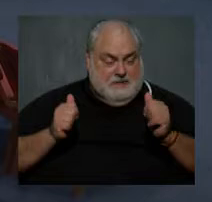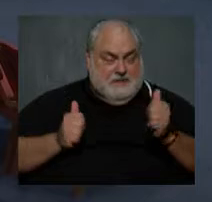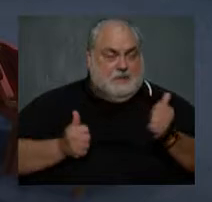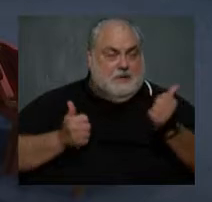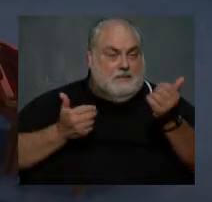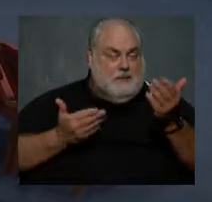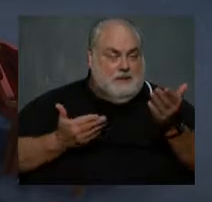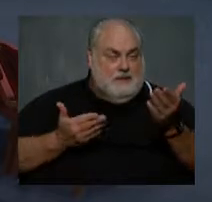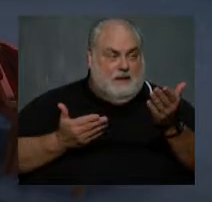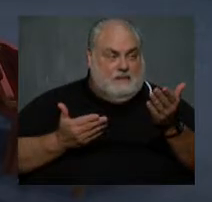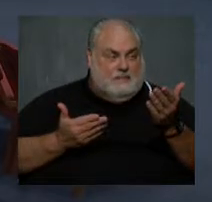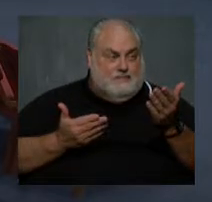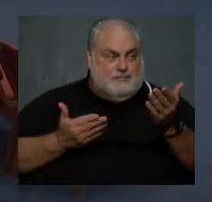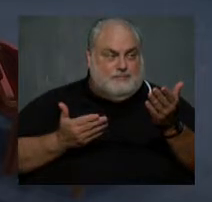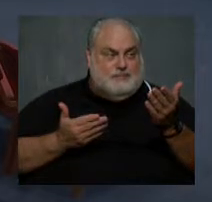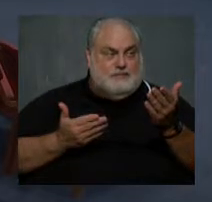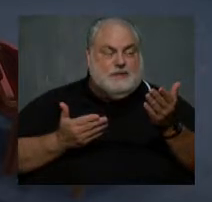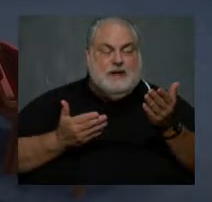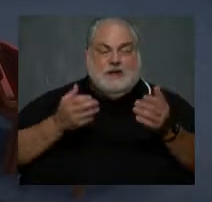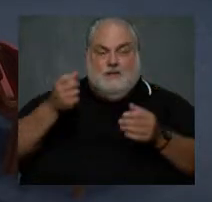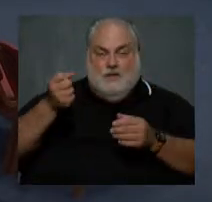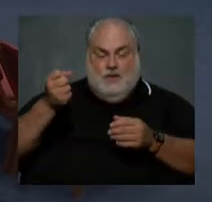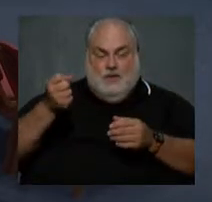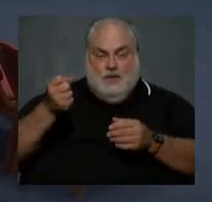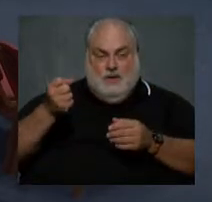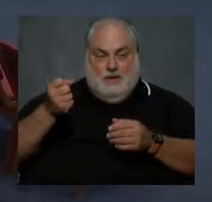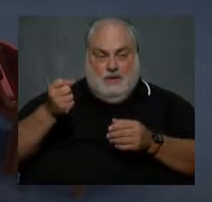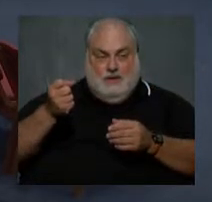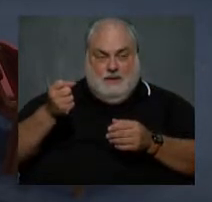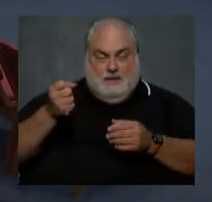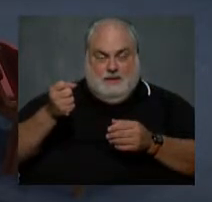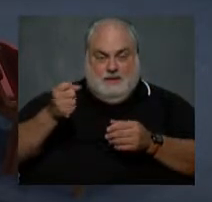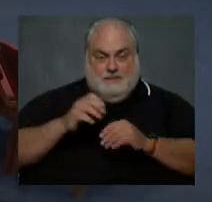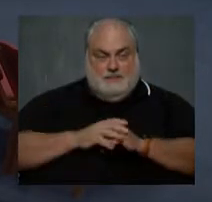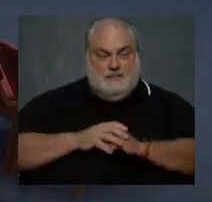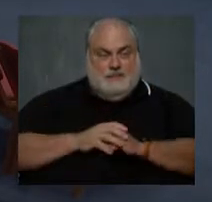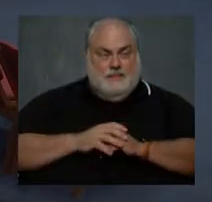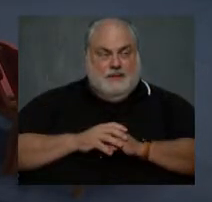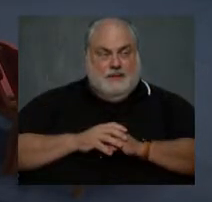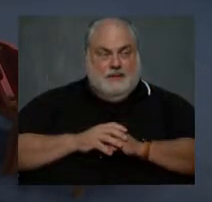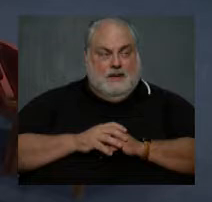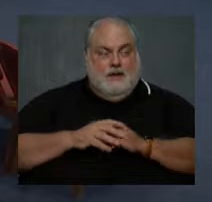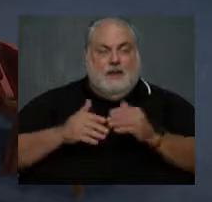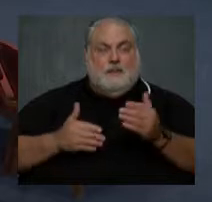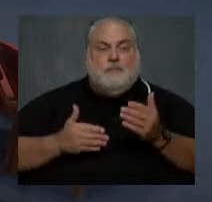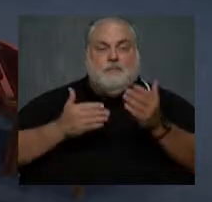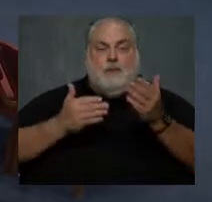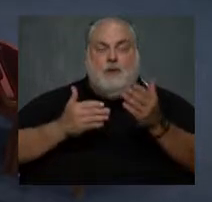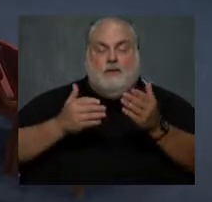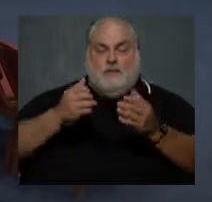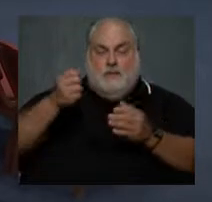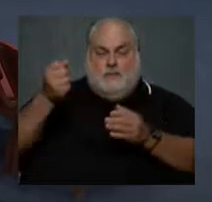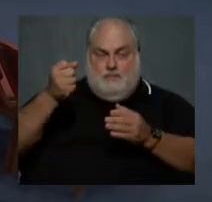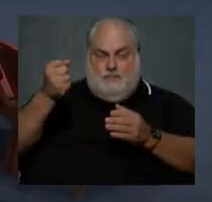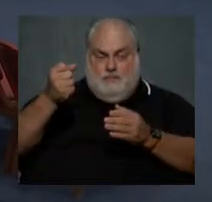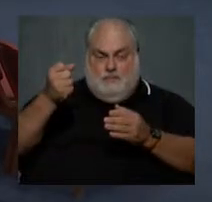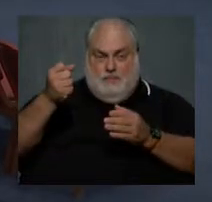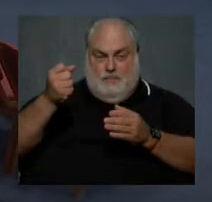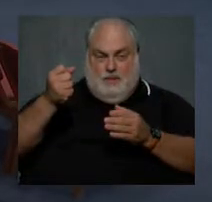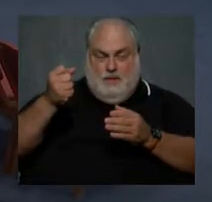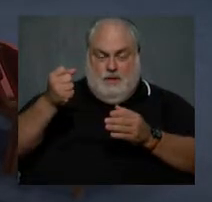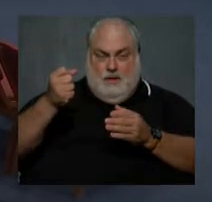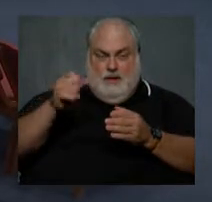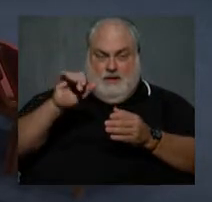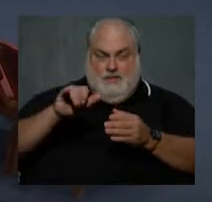recommend a deferral. Would you all like to move for that? Mr. Chairman, I move the staff recommendation